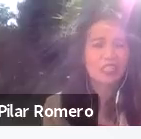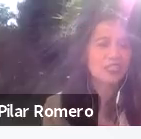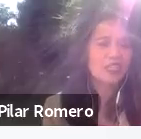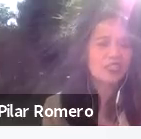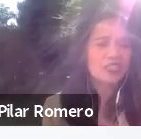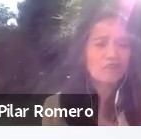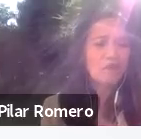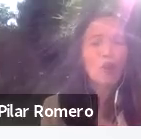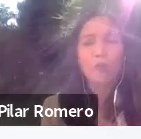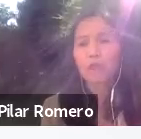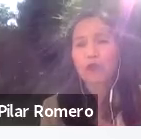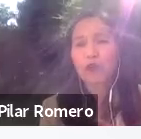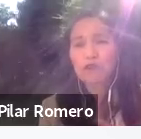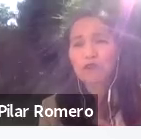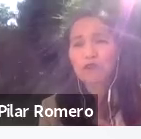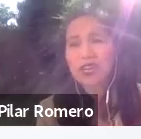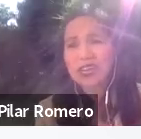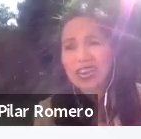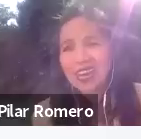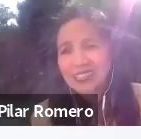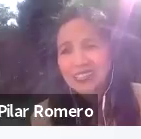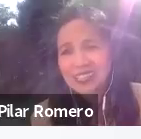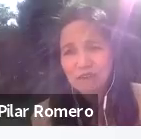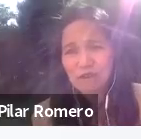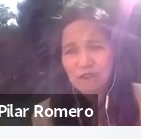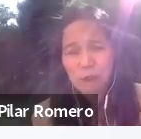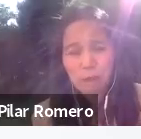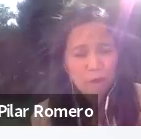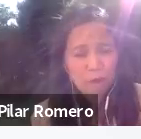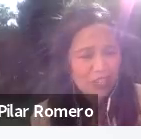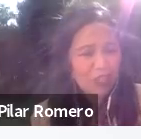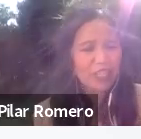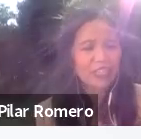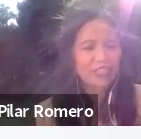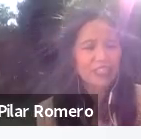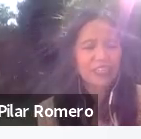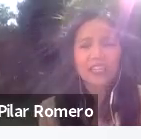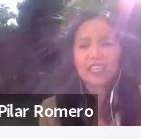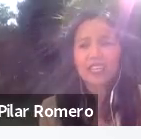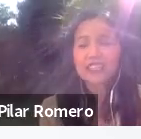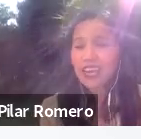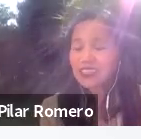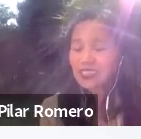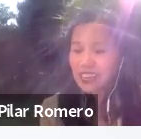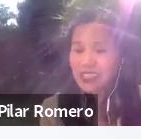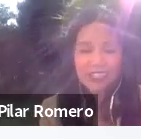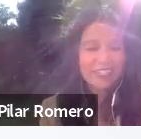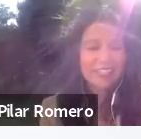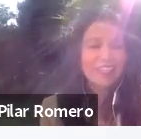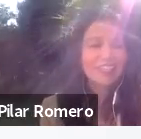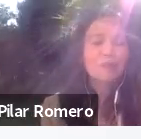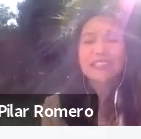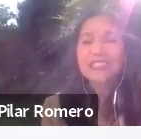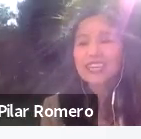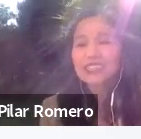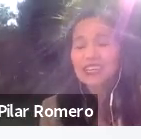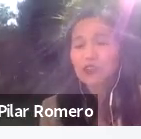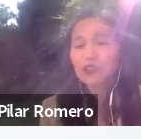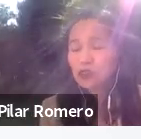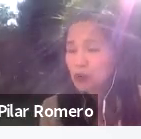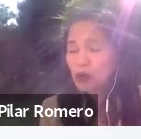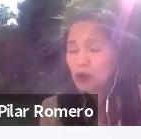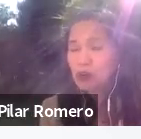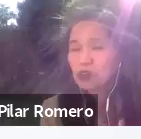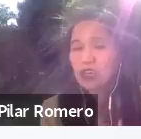Teaching is a form of creative ministry. That is, it is